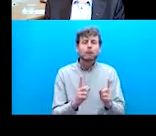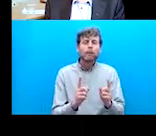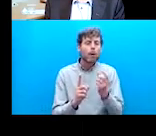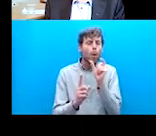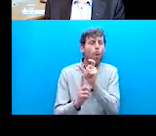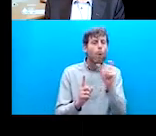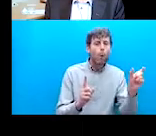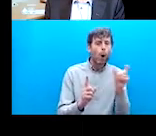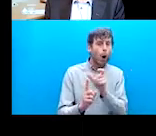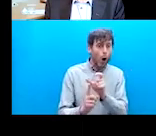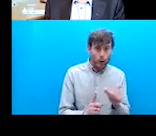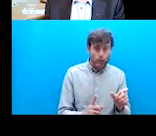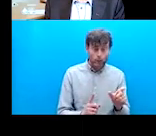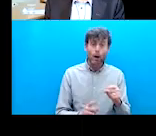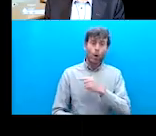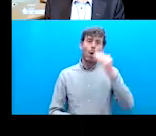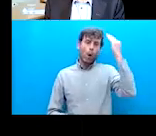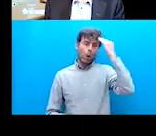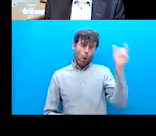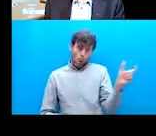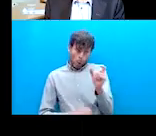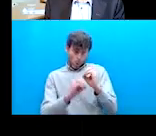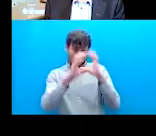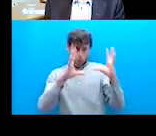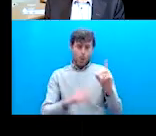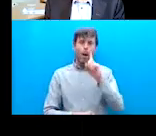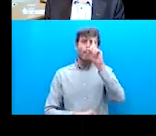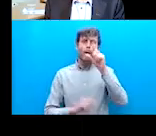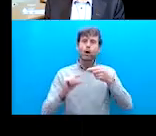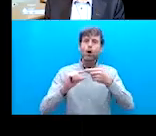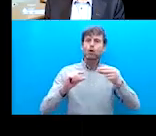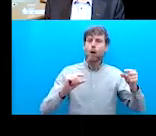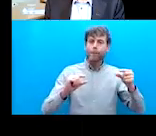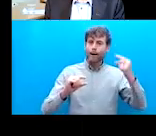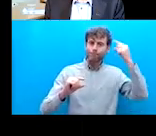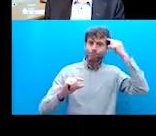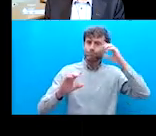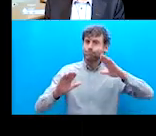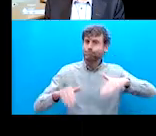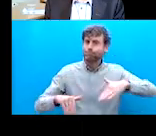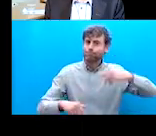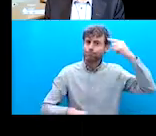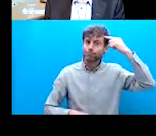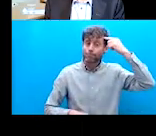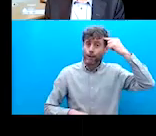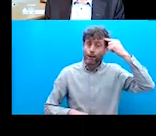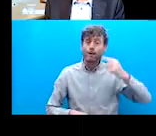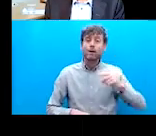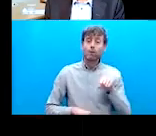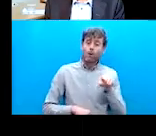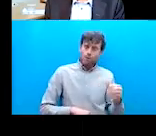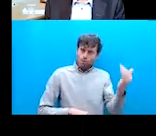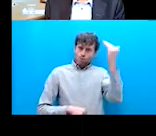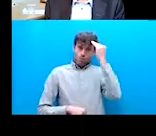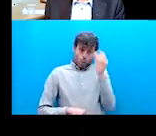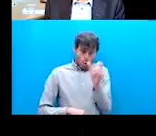elements of grammar or syntax are acquired. So it must be possible for infants to compose, to construct meanings in